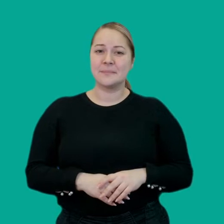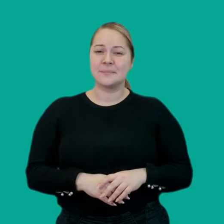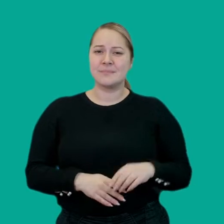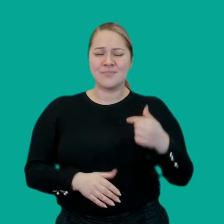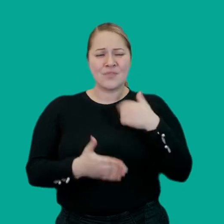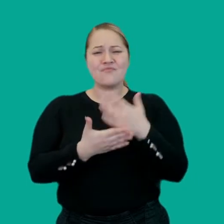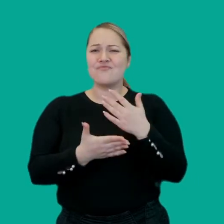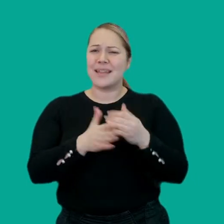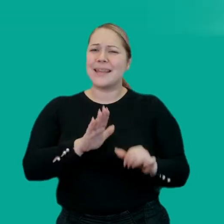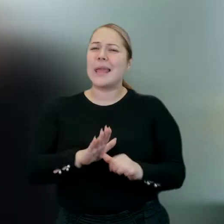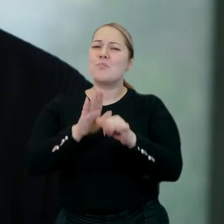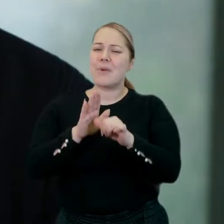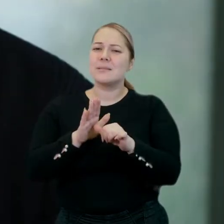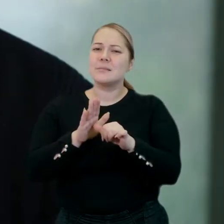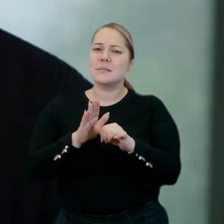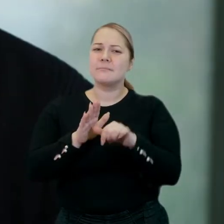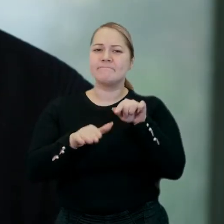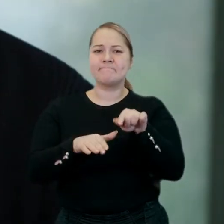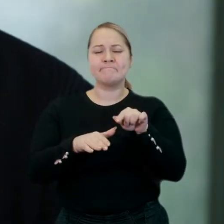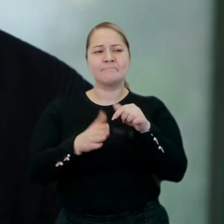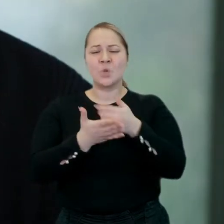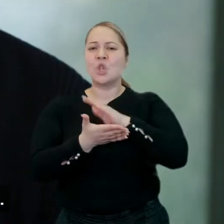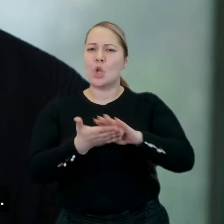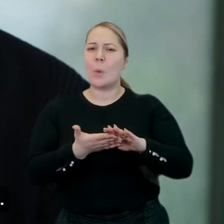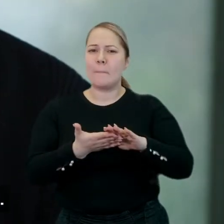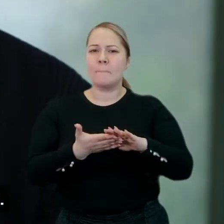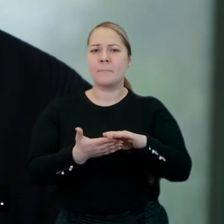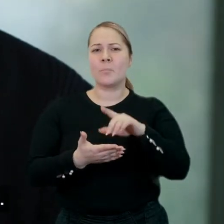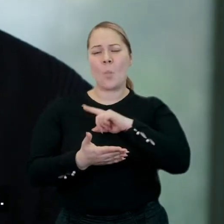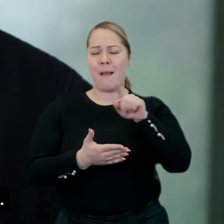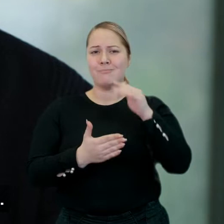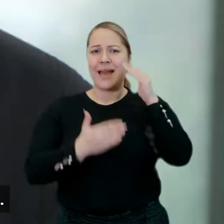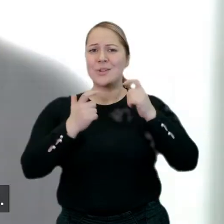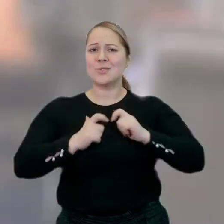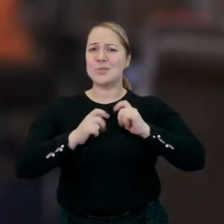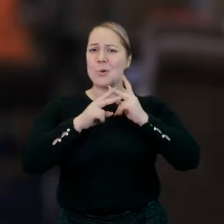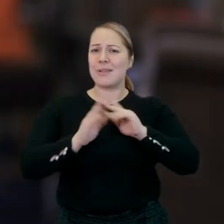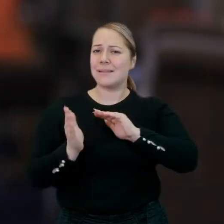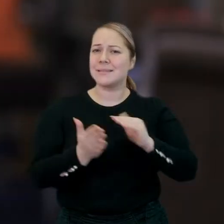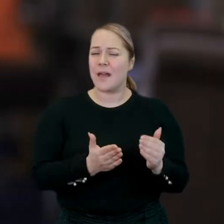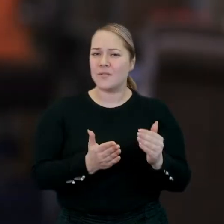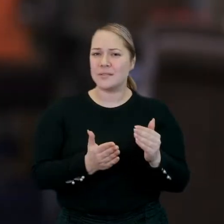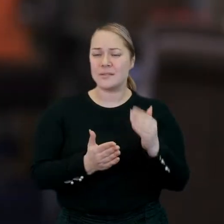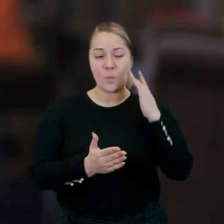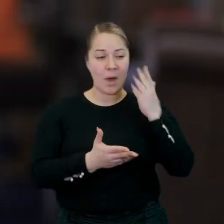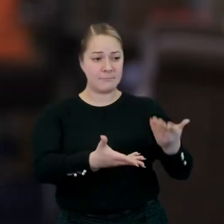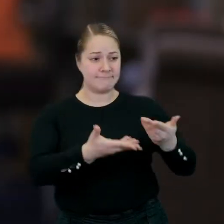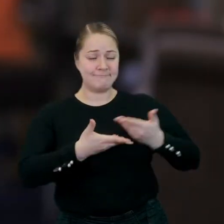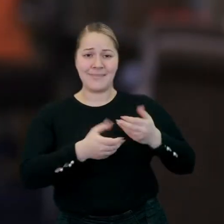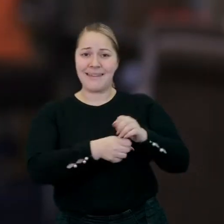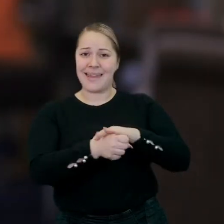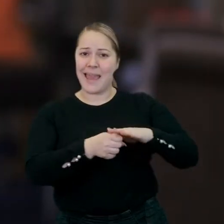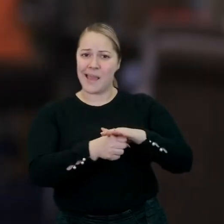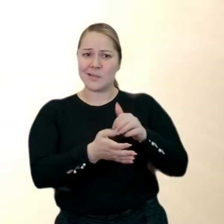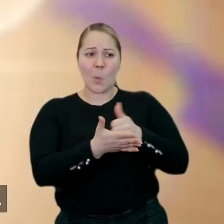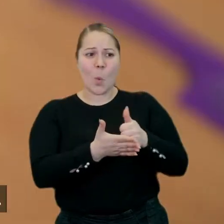I've always been really impressed by the approach within Newham, particularly adult social care services. When we receive any case, it's